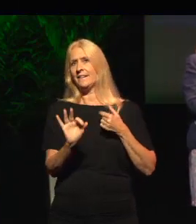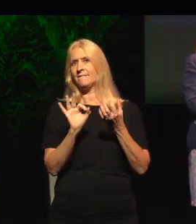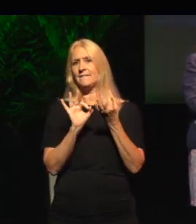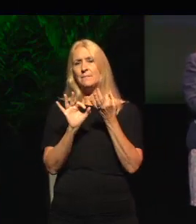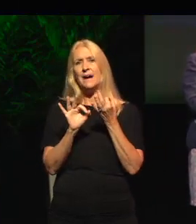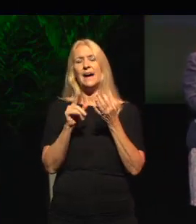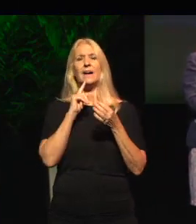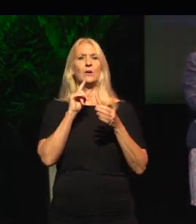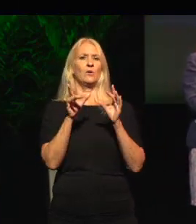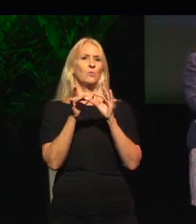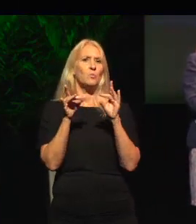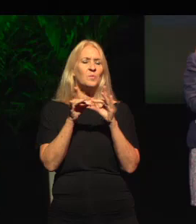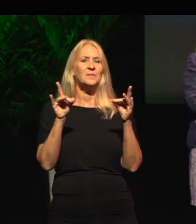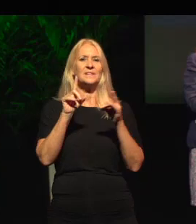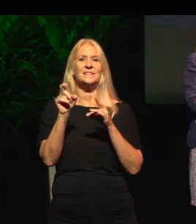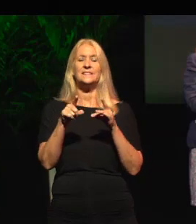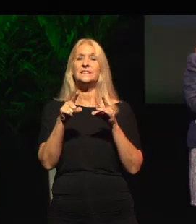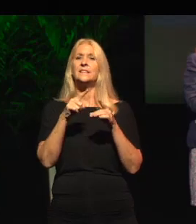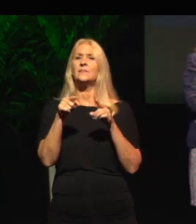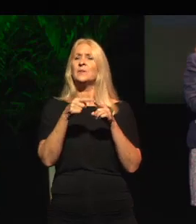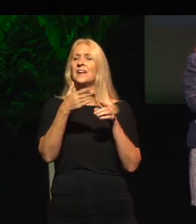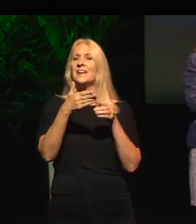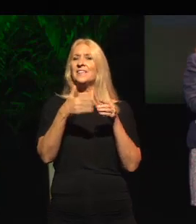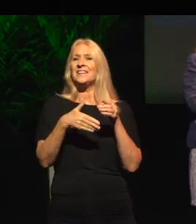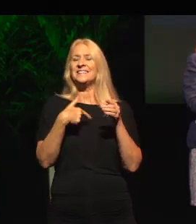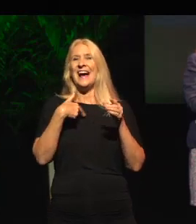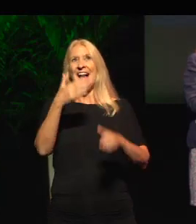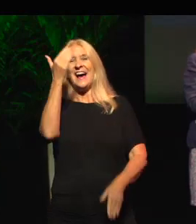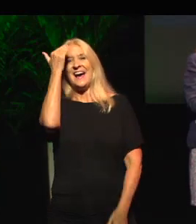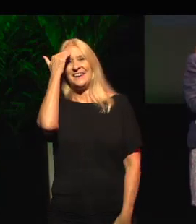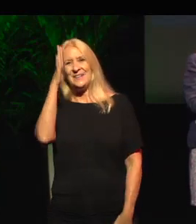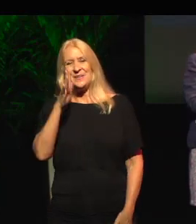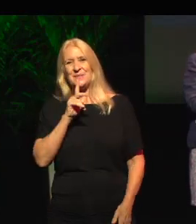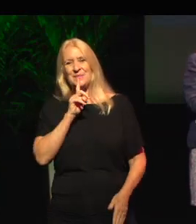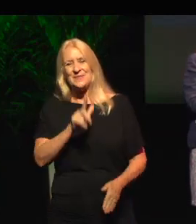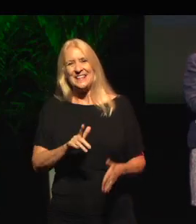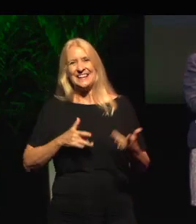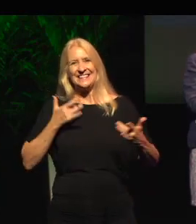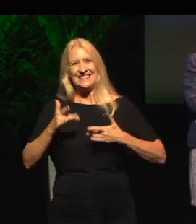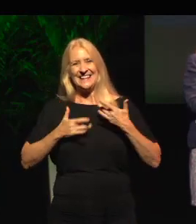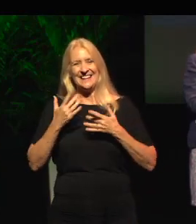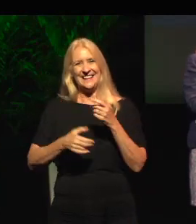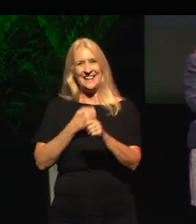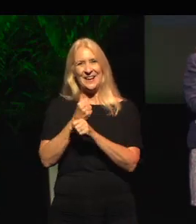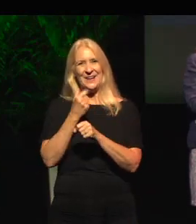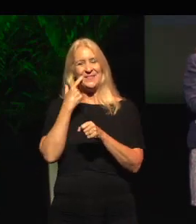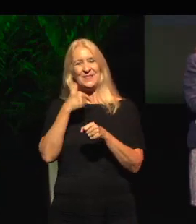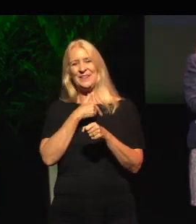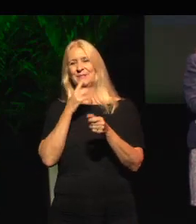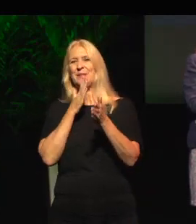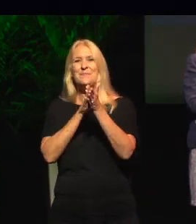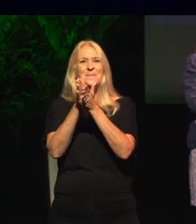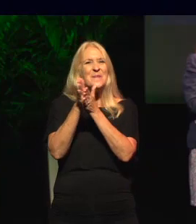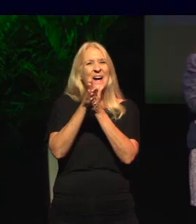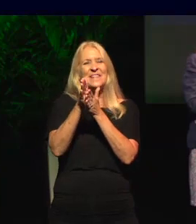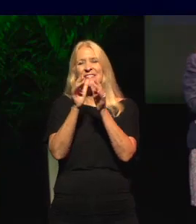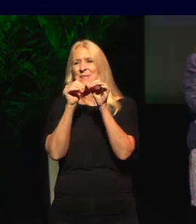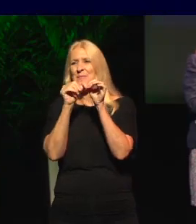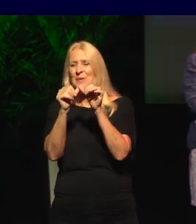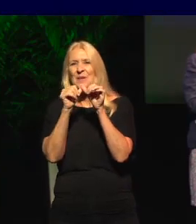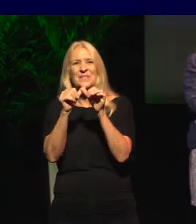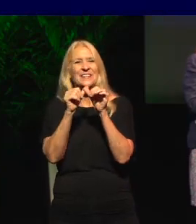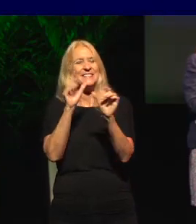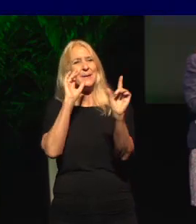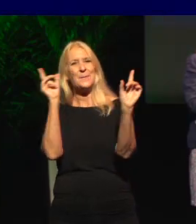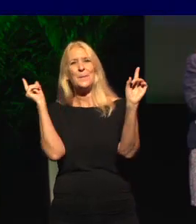comments. In closing, I know this will be a very exciting year for us, filled with passion, perseverance, and purpose, and